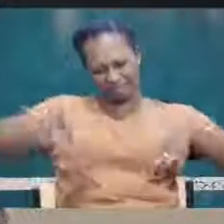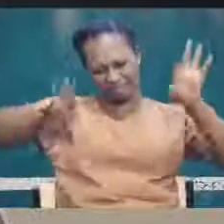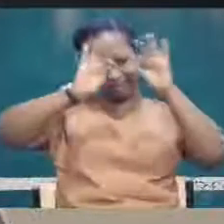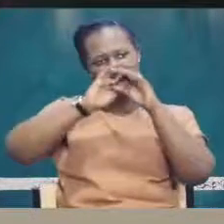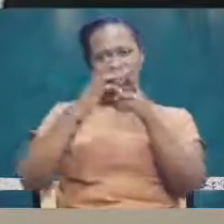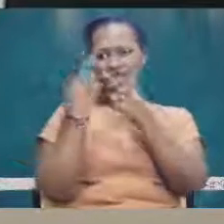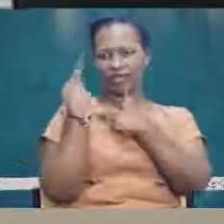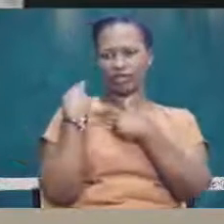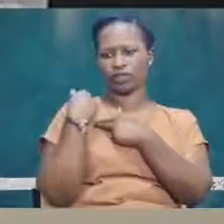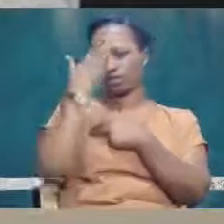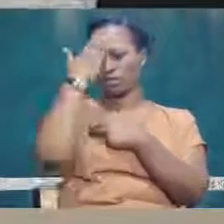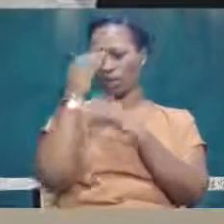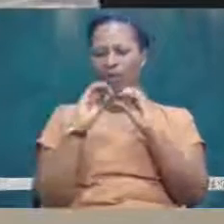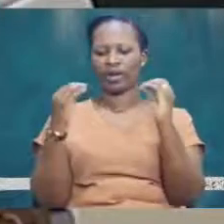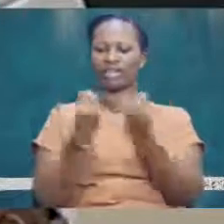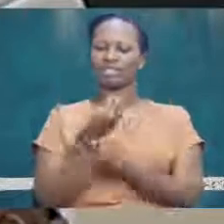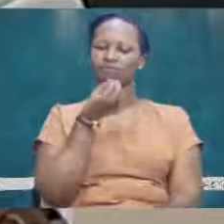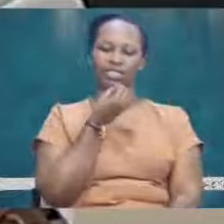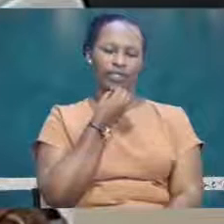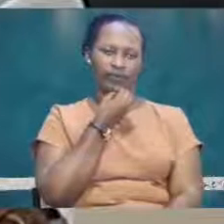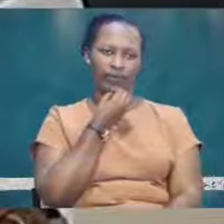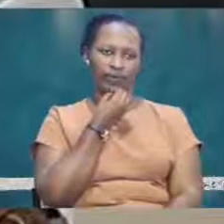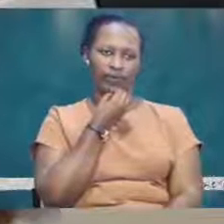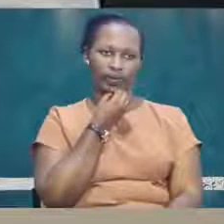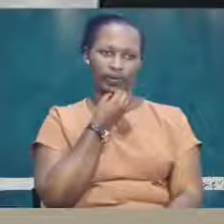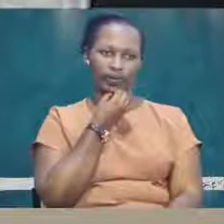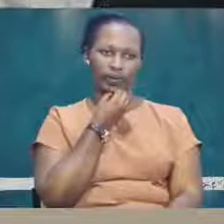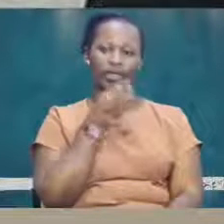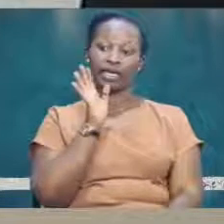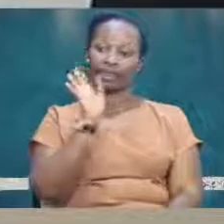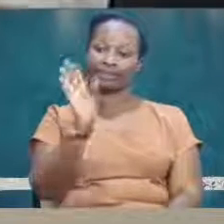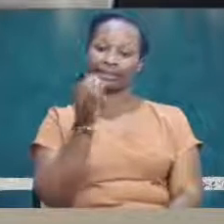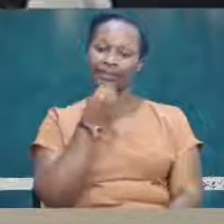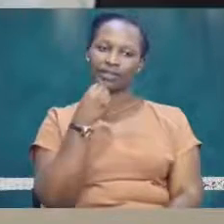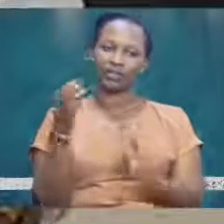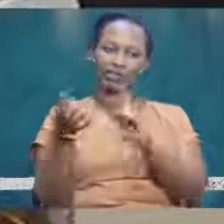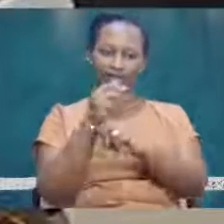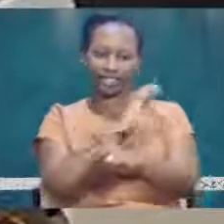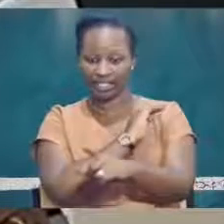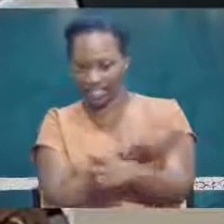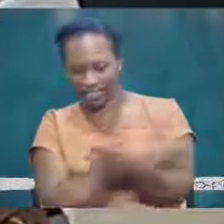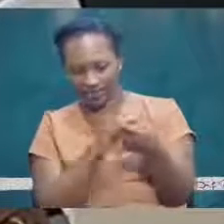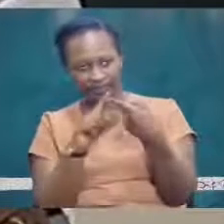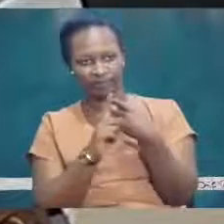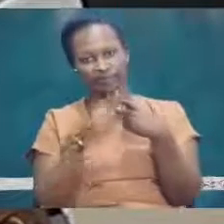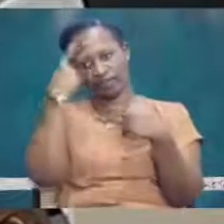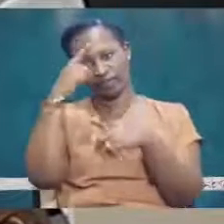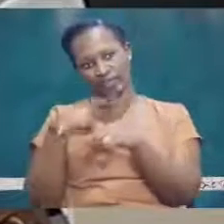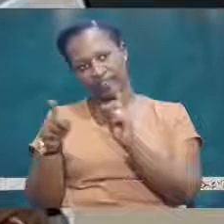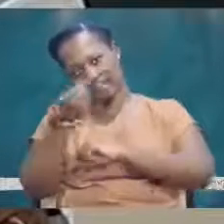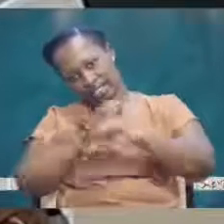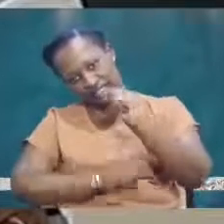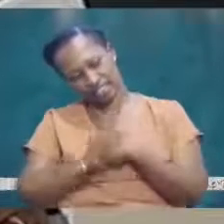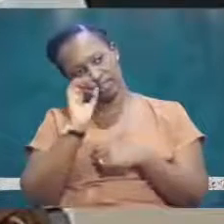functions why organisms feed. They feed to get energy for different activities